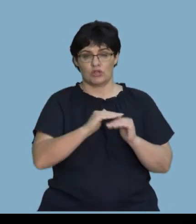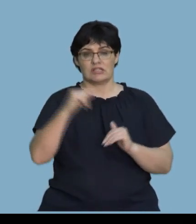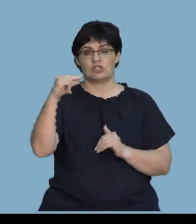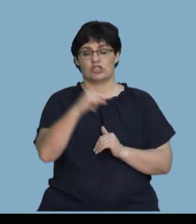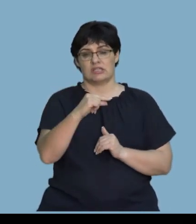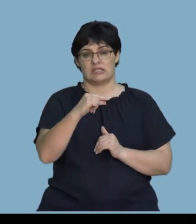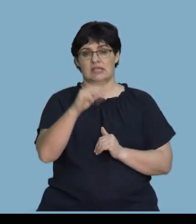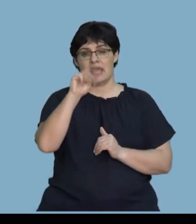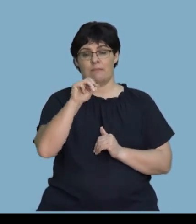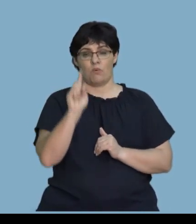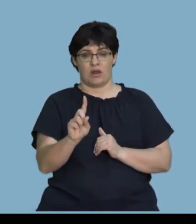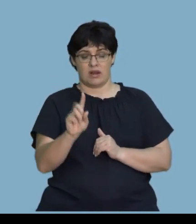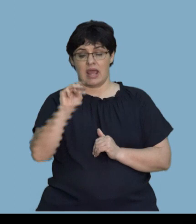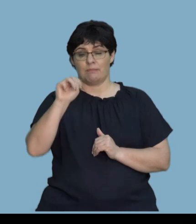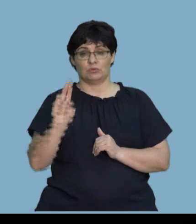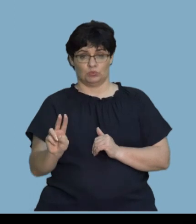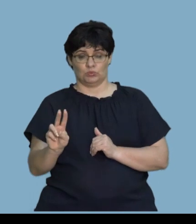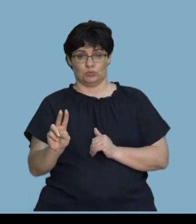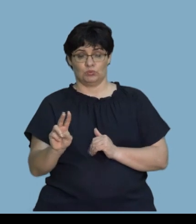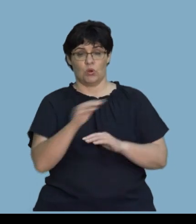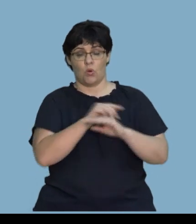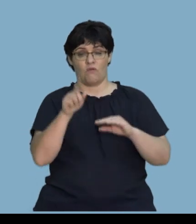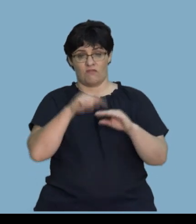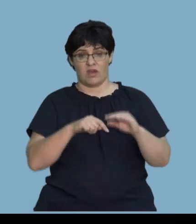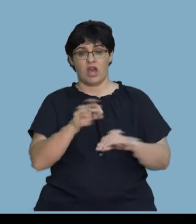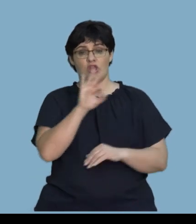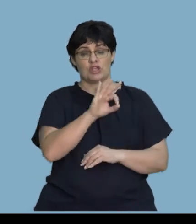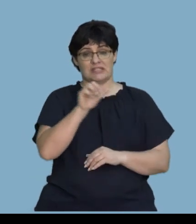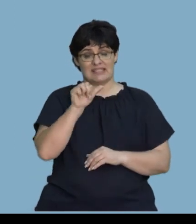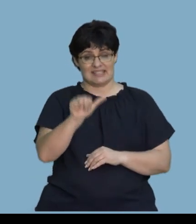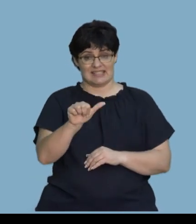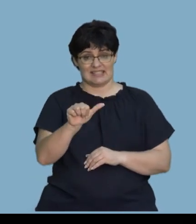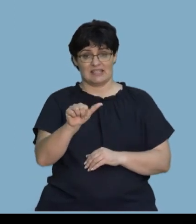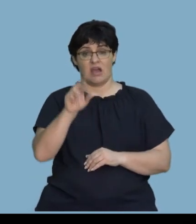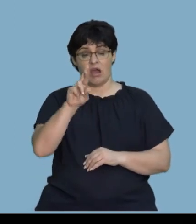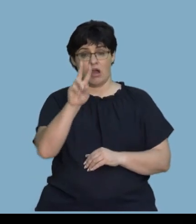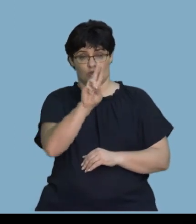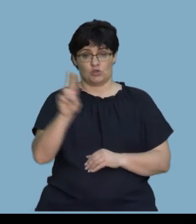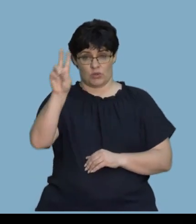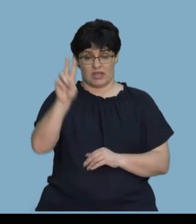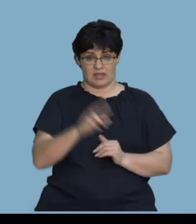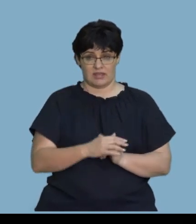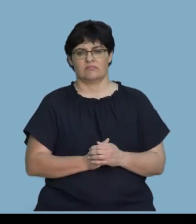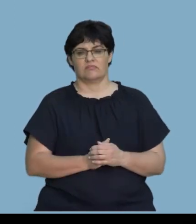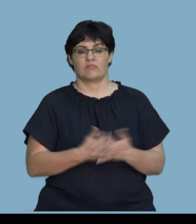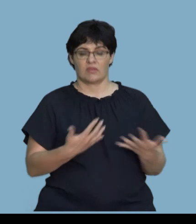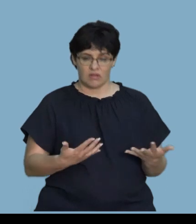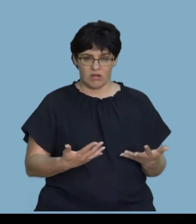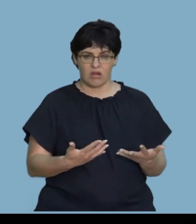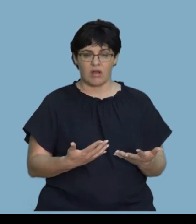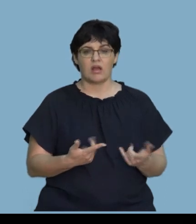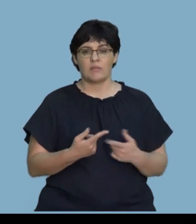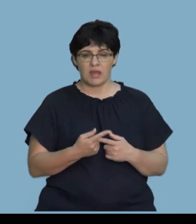G M1 M2 over 36 R squared, okay? Then it